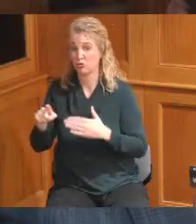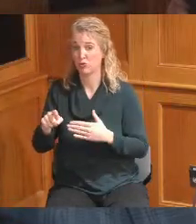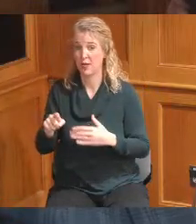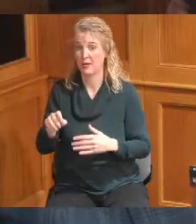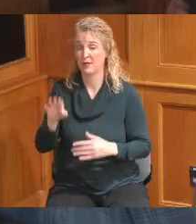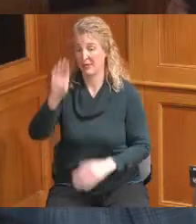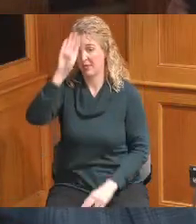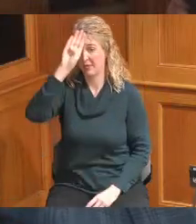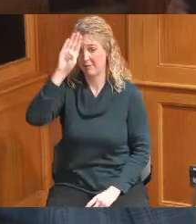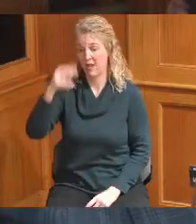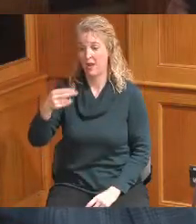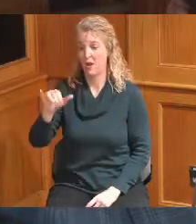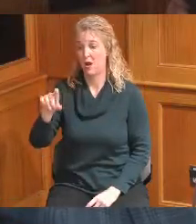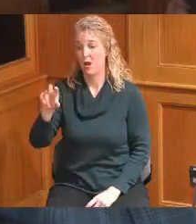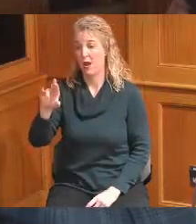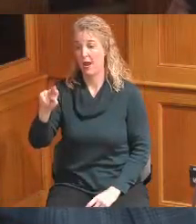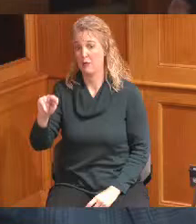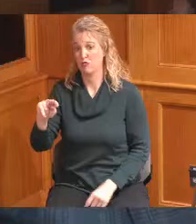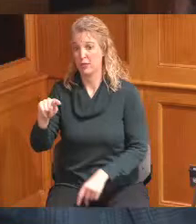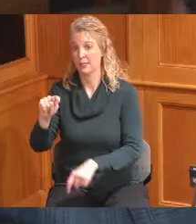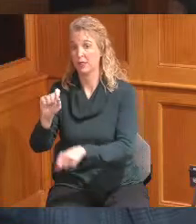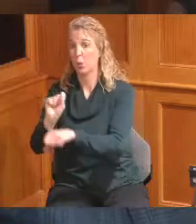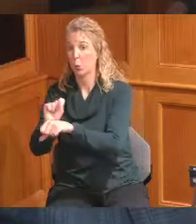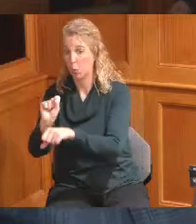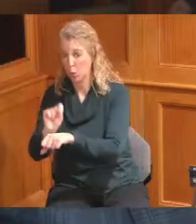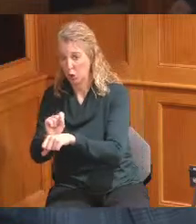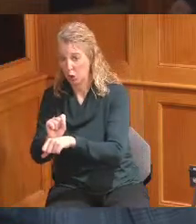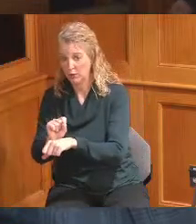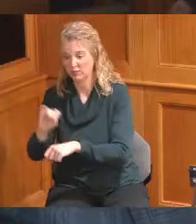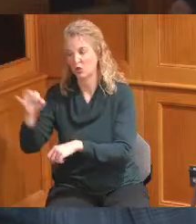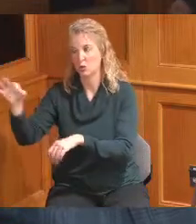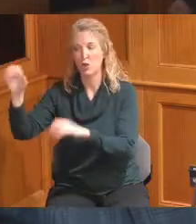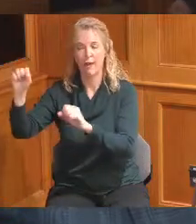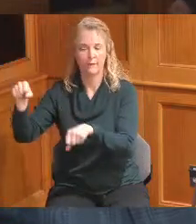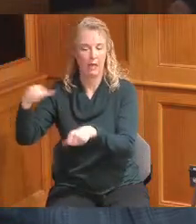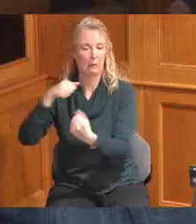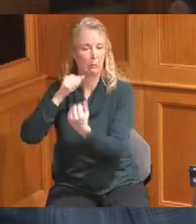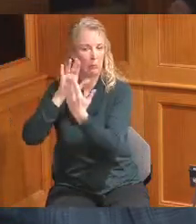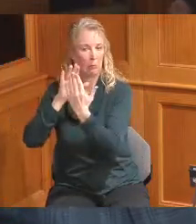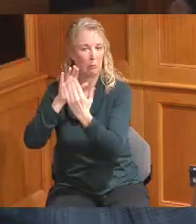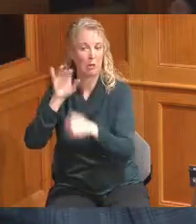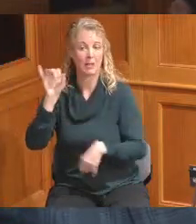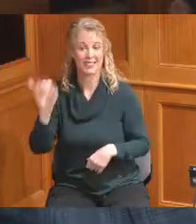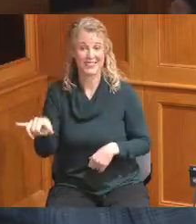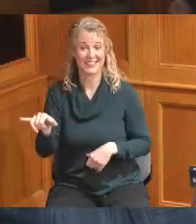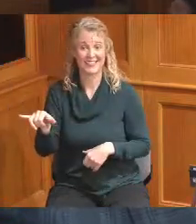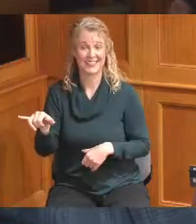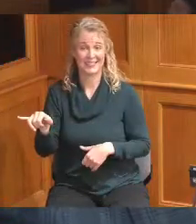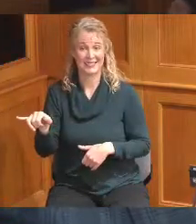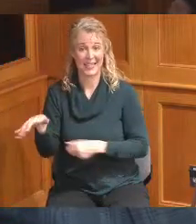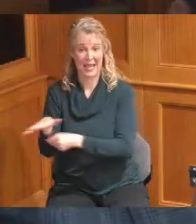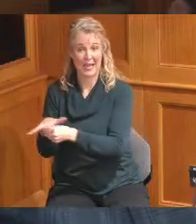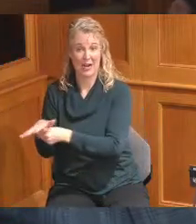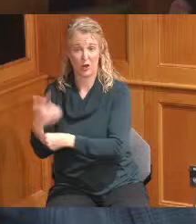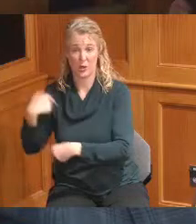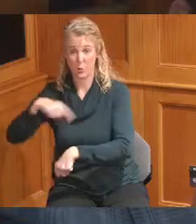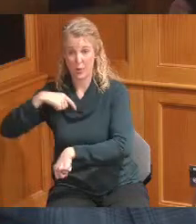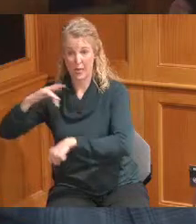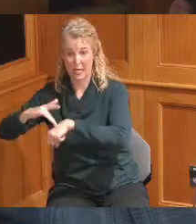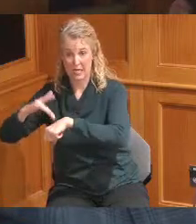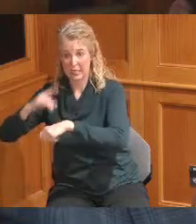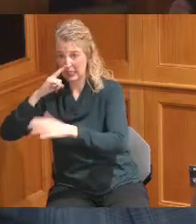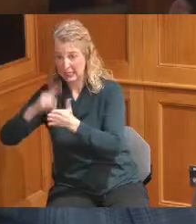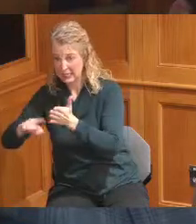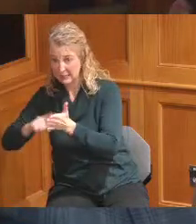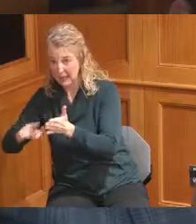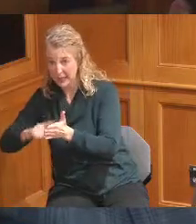are working, and I don't know if Mr. Ludo can talk to that, if that is the fire hydrants that we